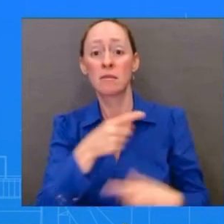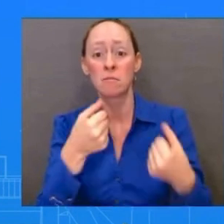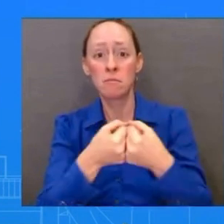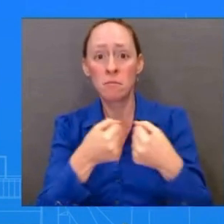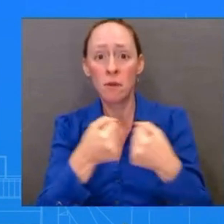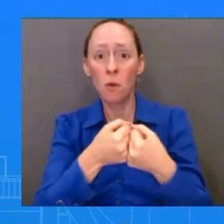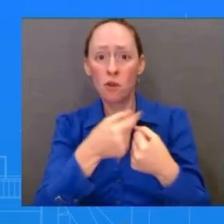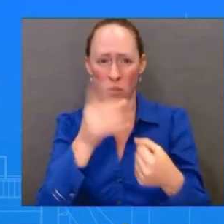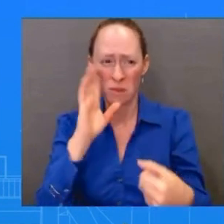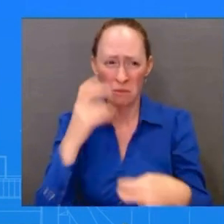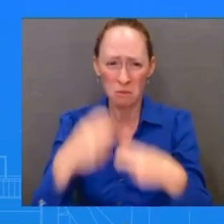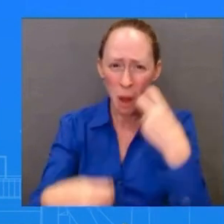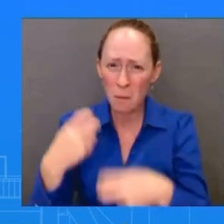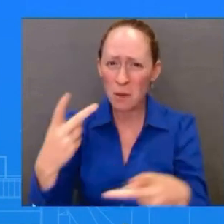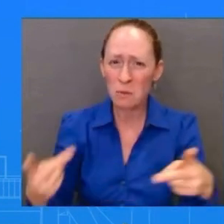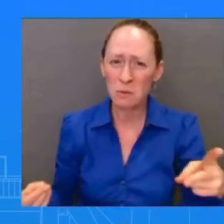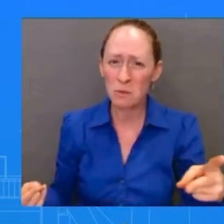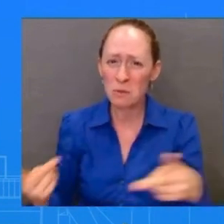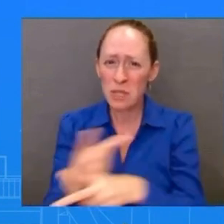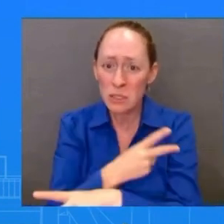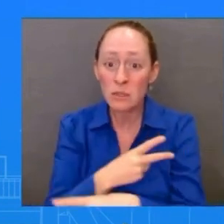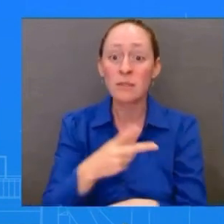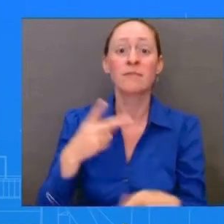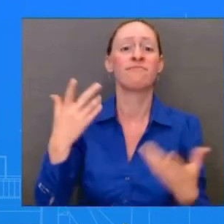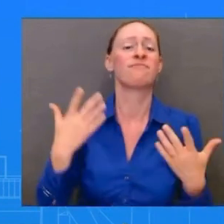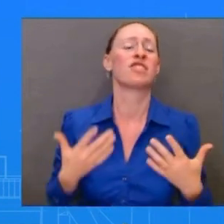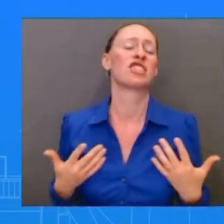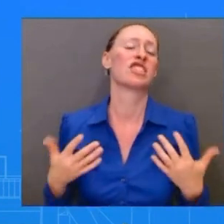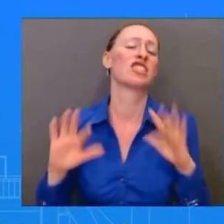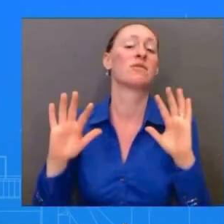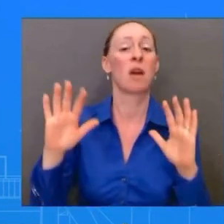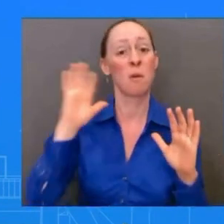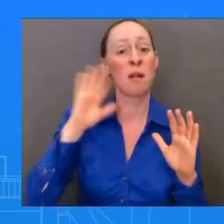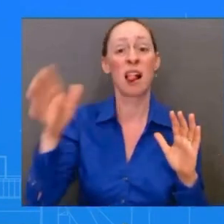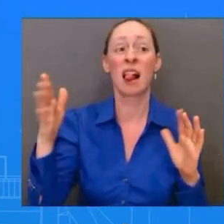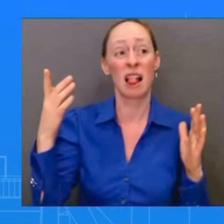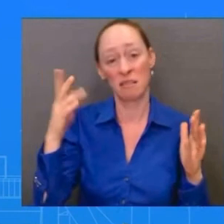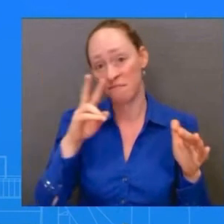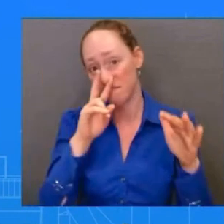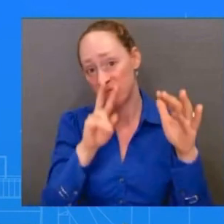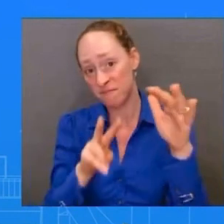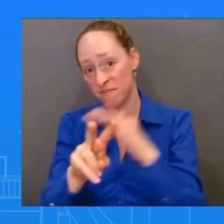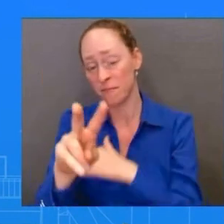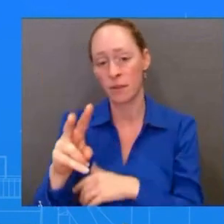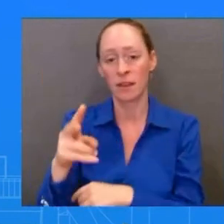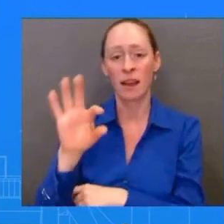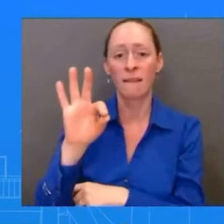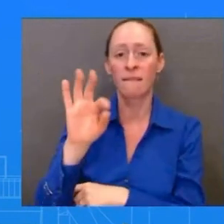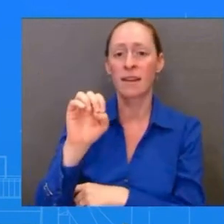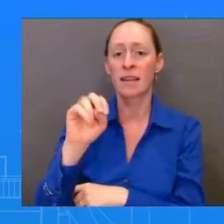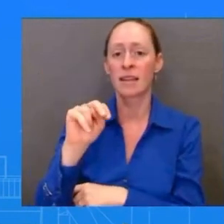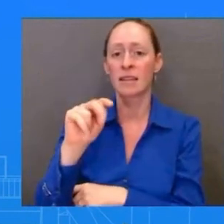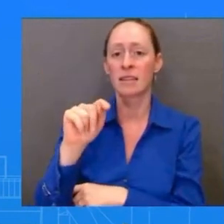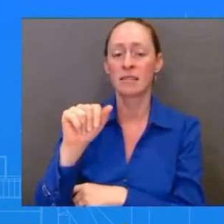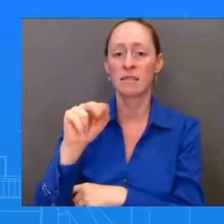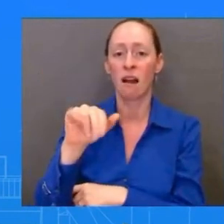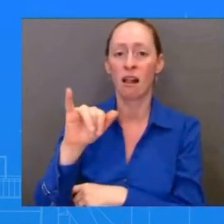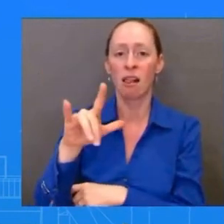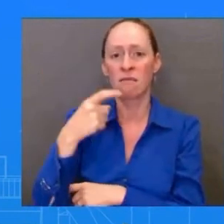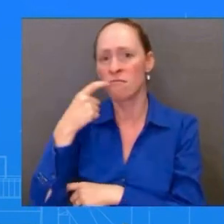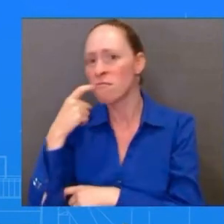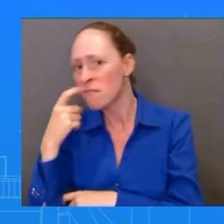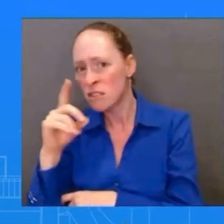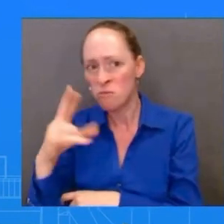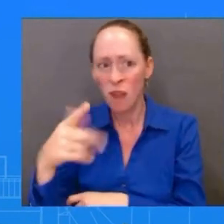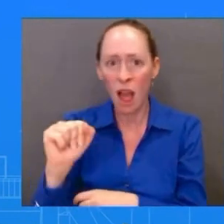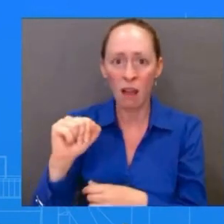President Biden, is urging Congress to provide $800 million in emergency funding to fight fentanyl trafficking and counter